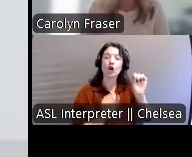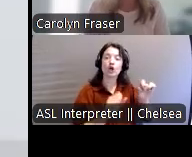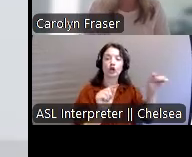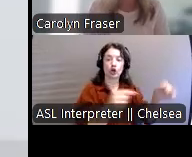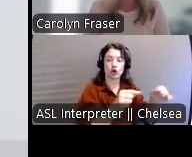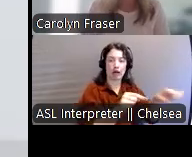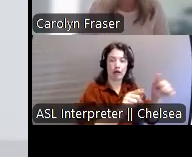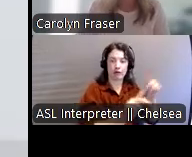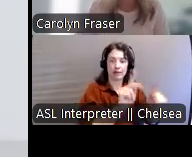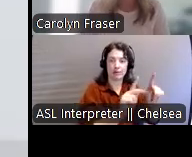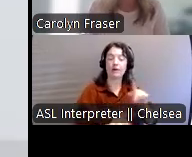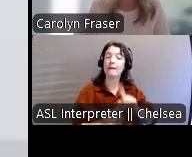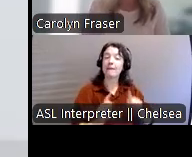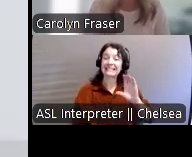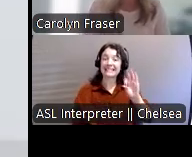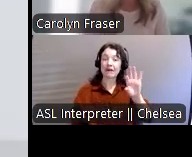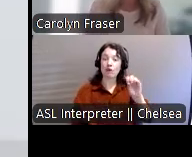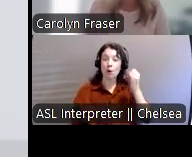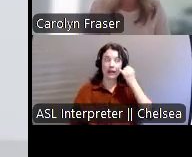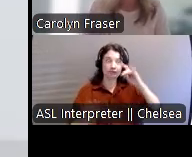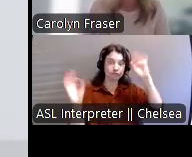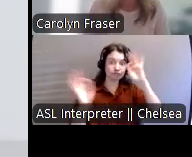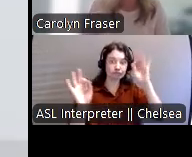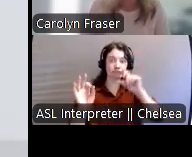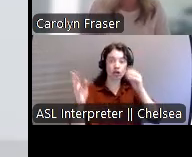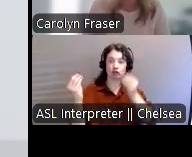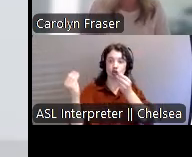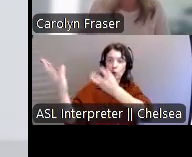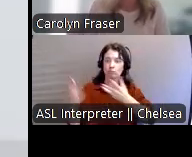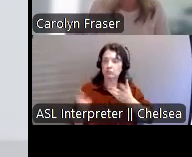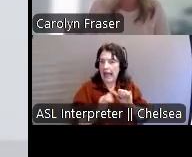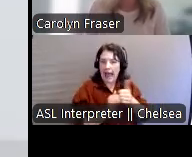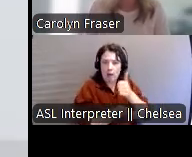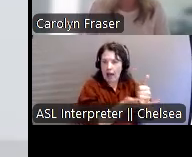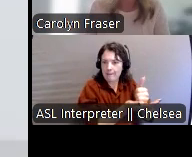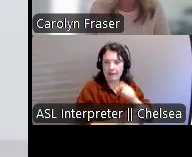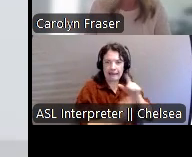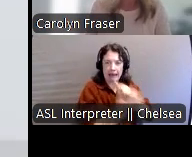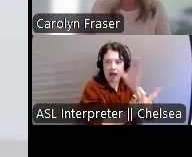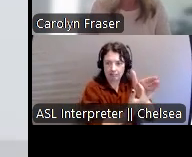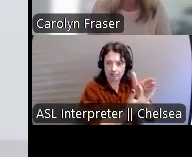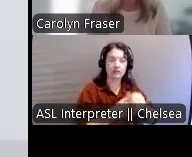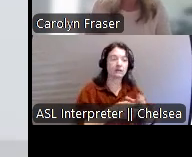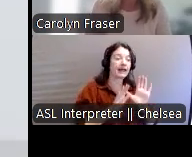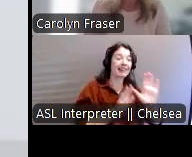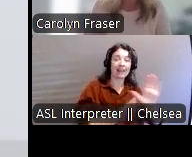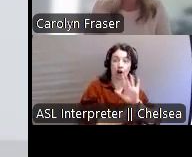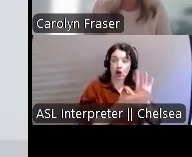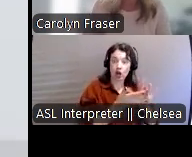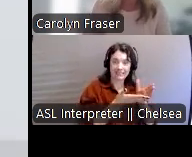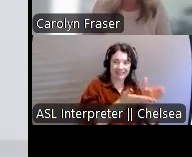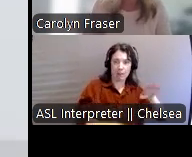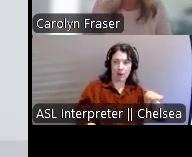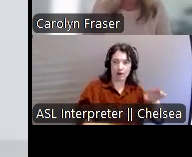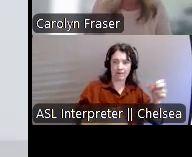good as the information that is shared with them. So I've left their contact information, their phone number, and their email address, is that if you have any